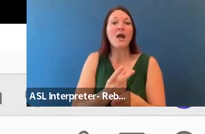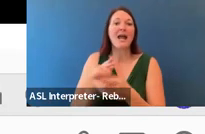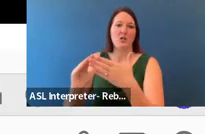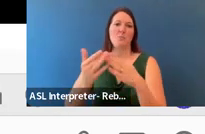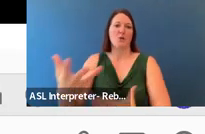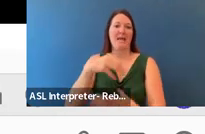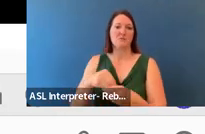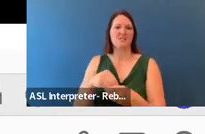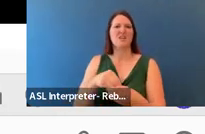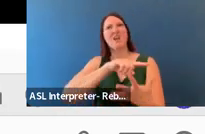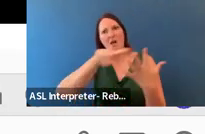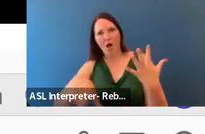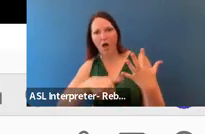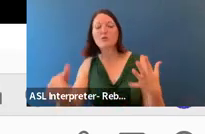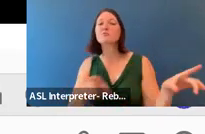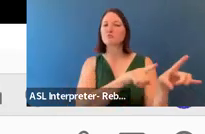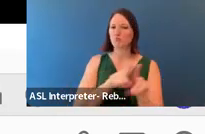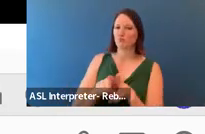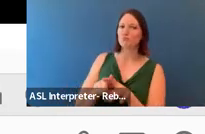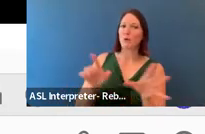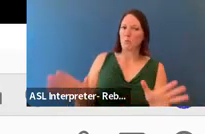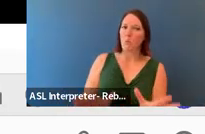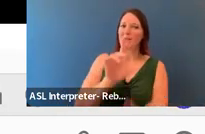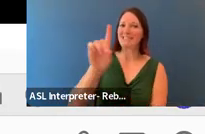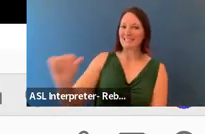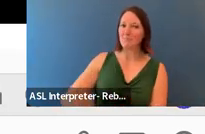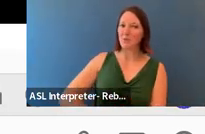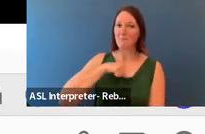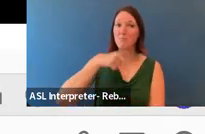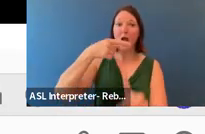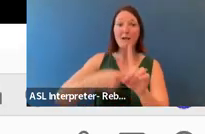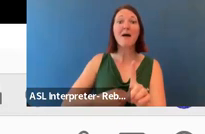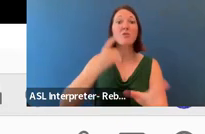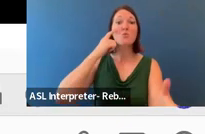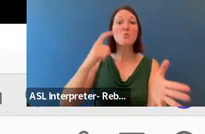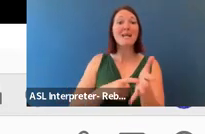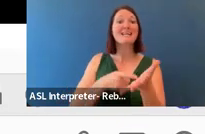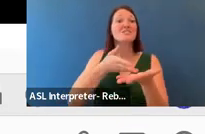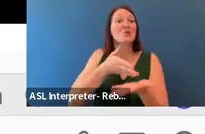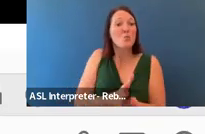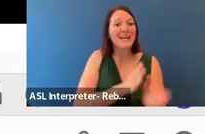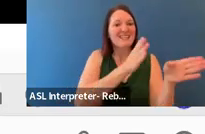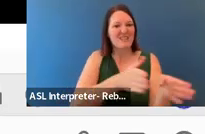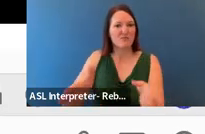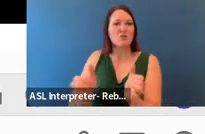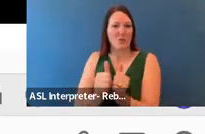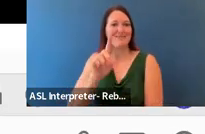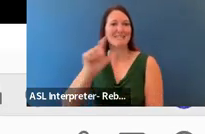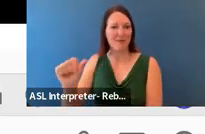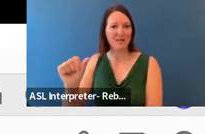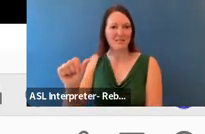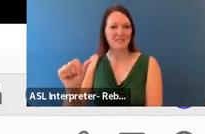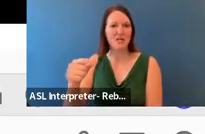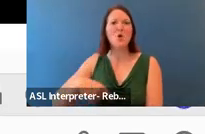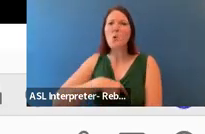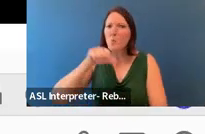others. And whereas by promoting Disability Pride Month and recognizing the rights of individuals with disabilities,